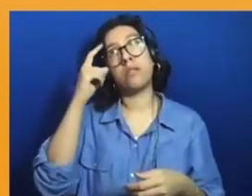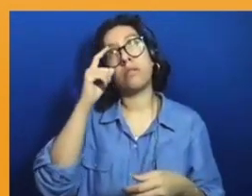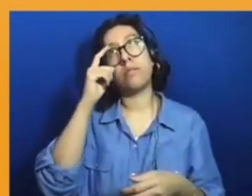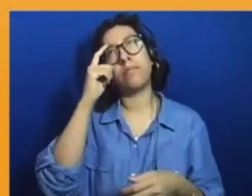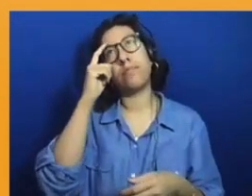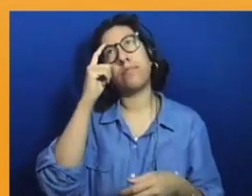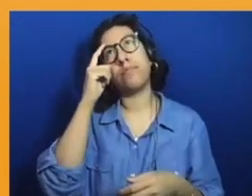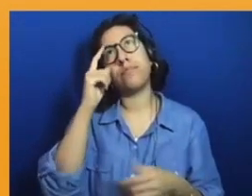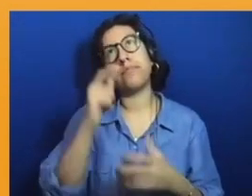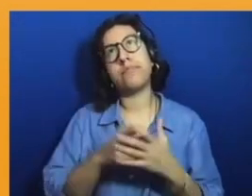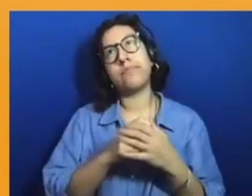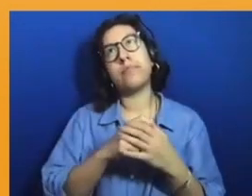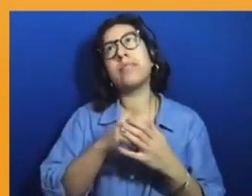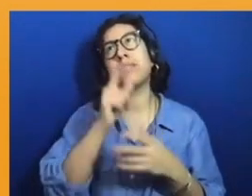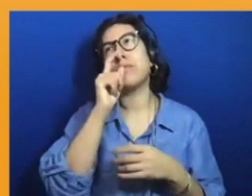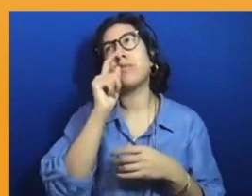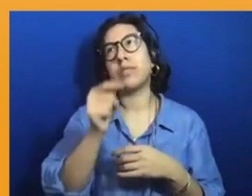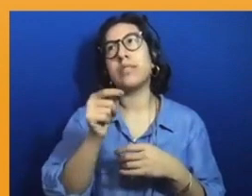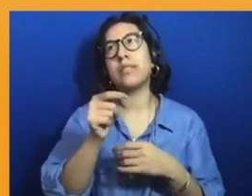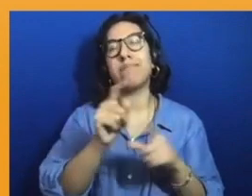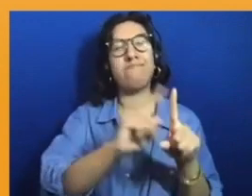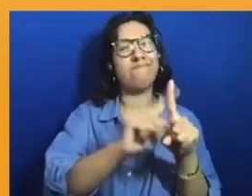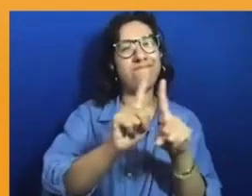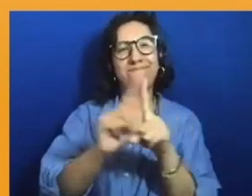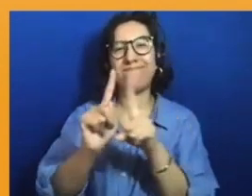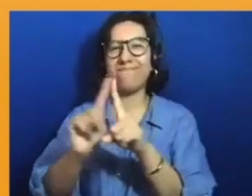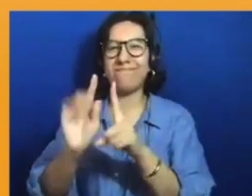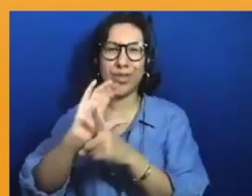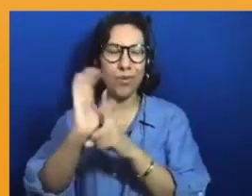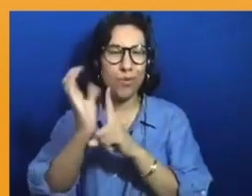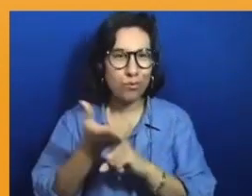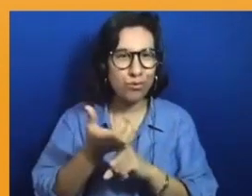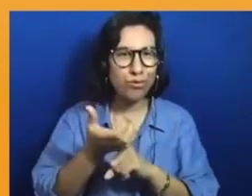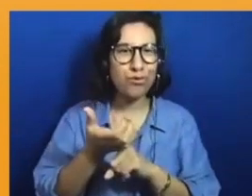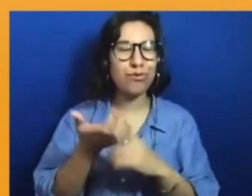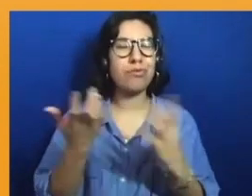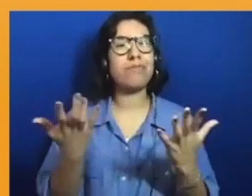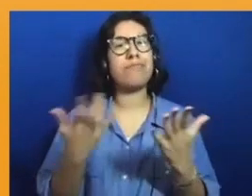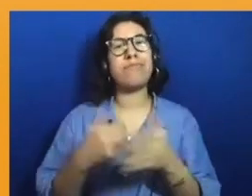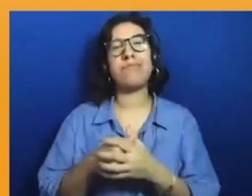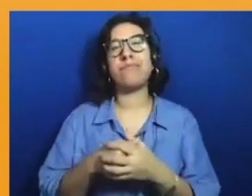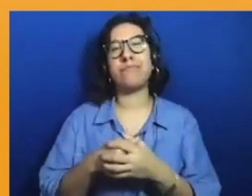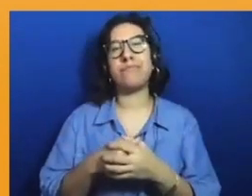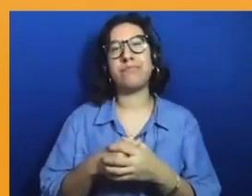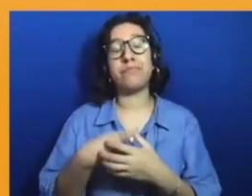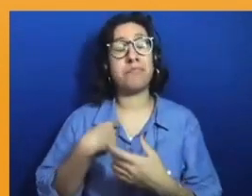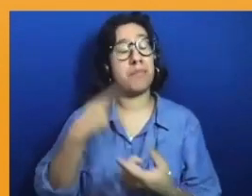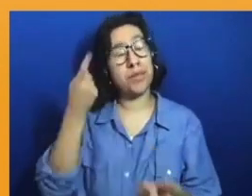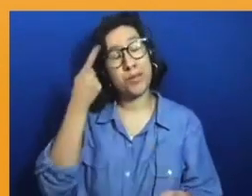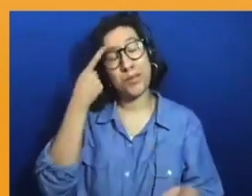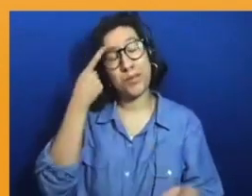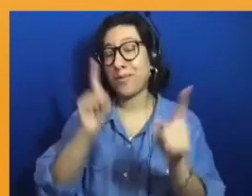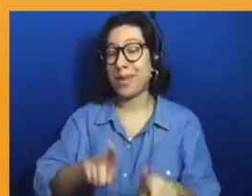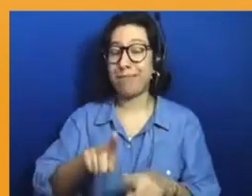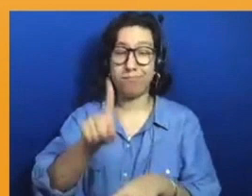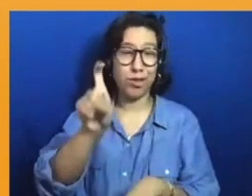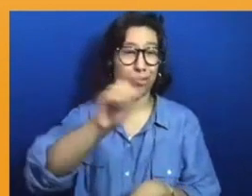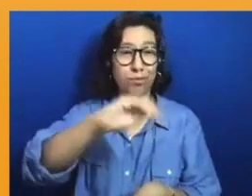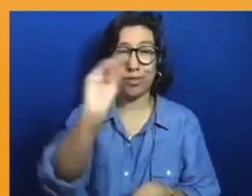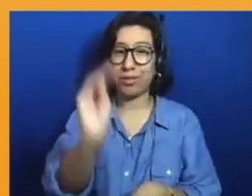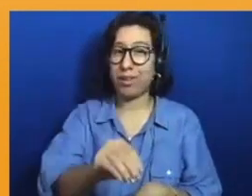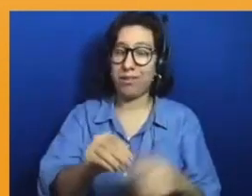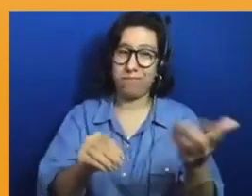so interesting to see that, you know, difference of culture. And I do agree wholeheartedly with what Mari said, in